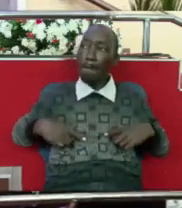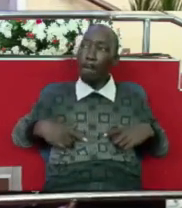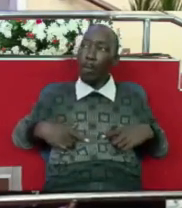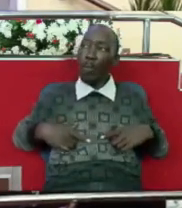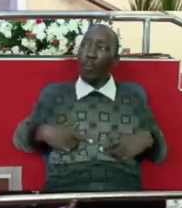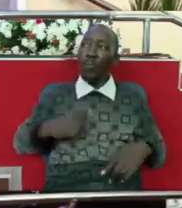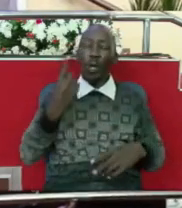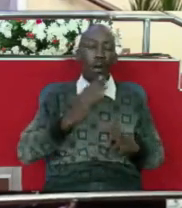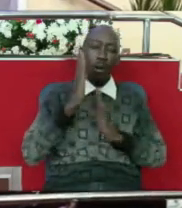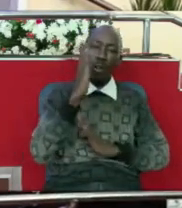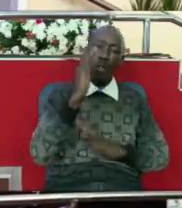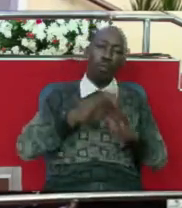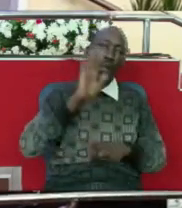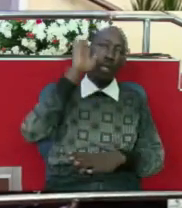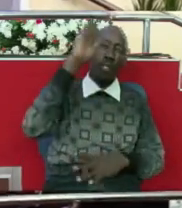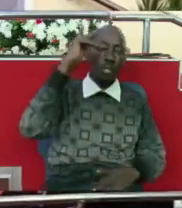according to his